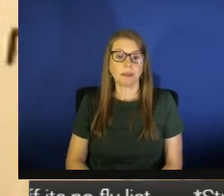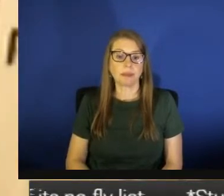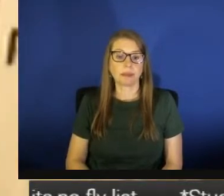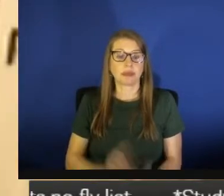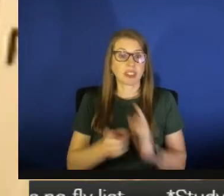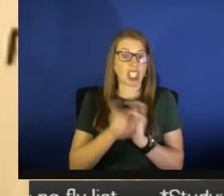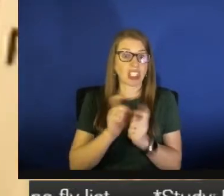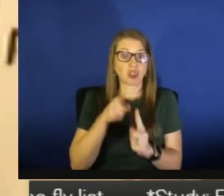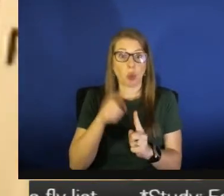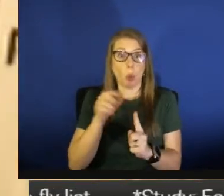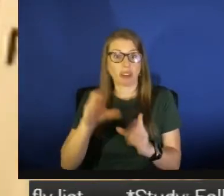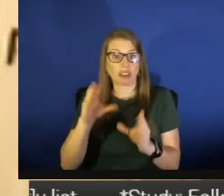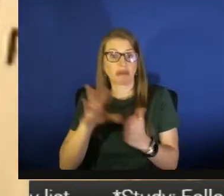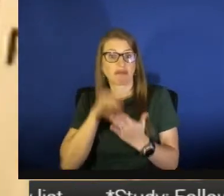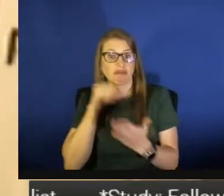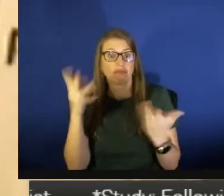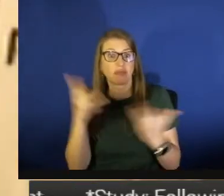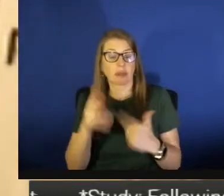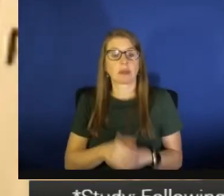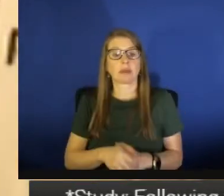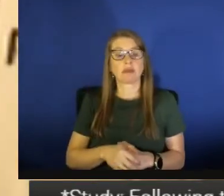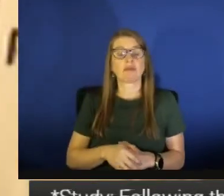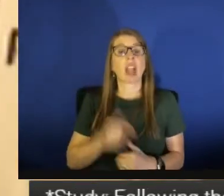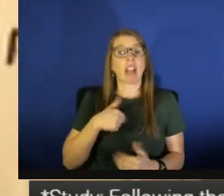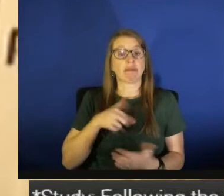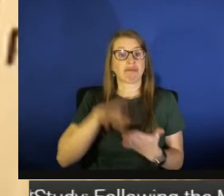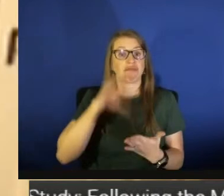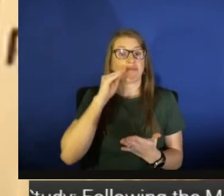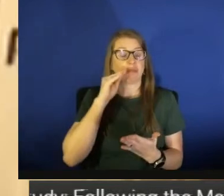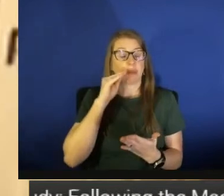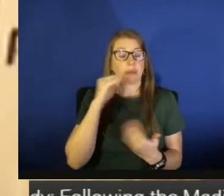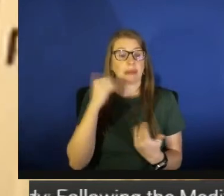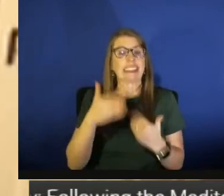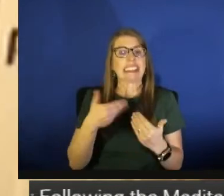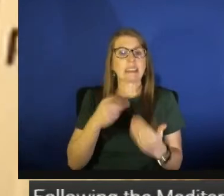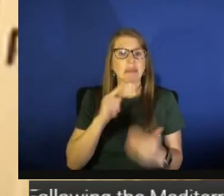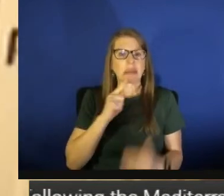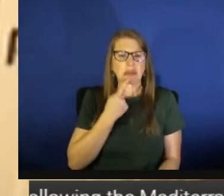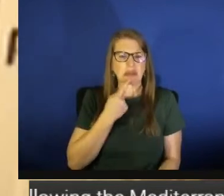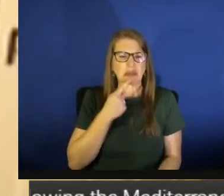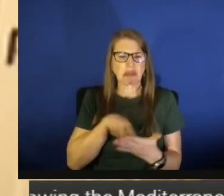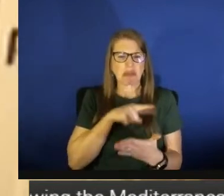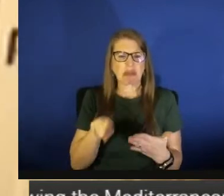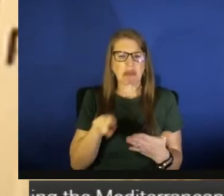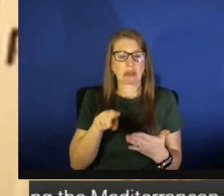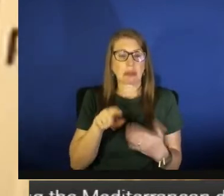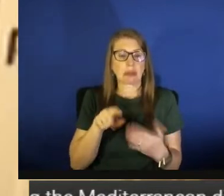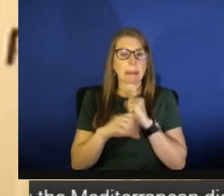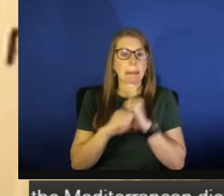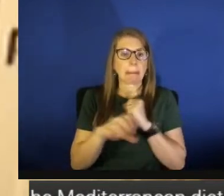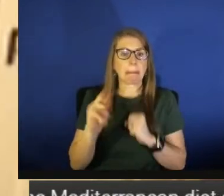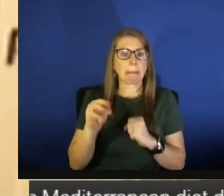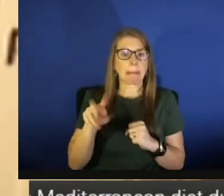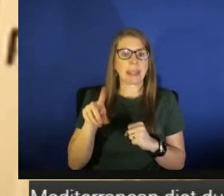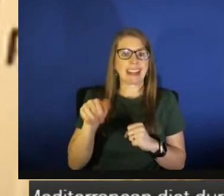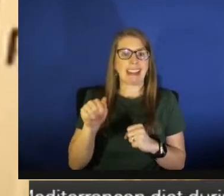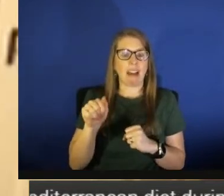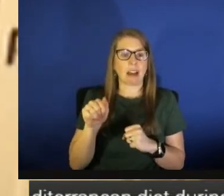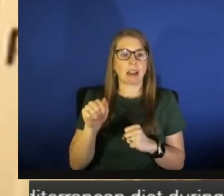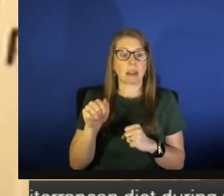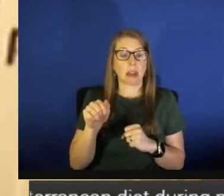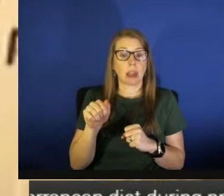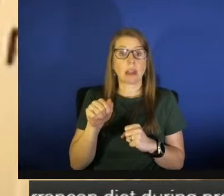It's taught me that it's very easy to be critical of the media. It is very uncommon or difficult to critically